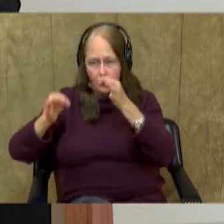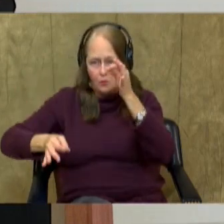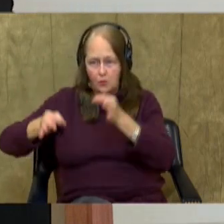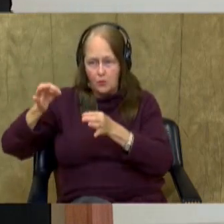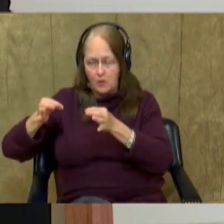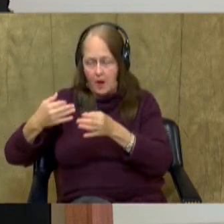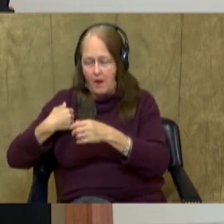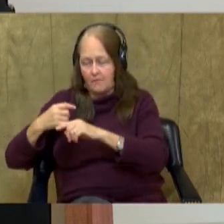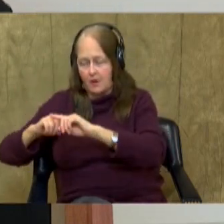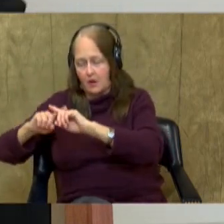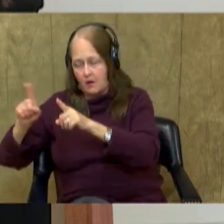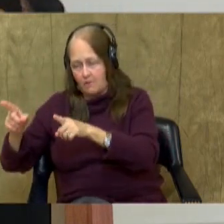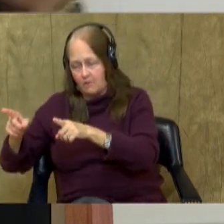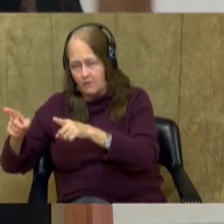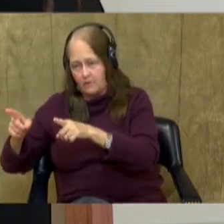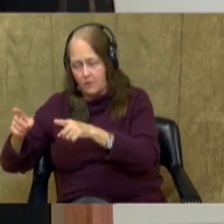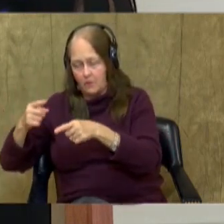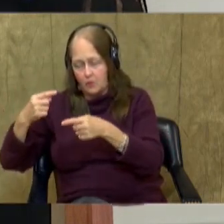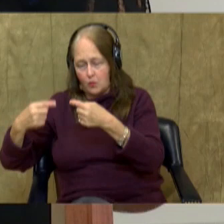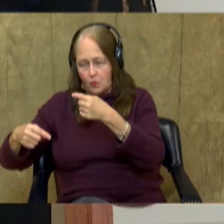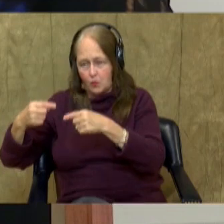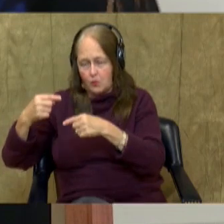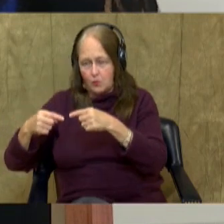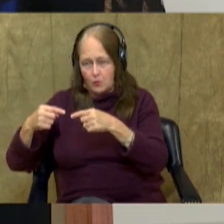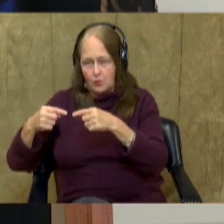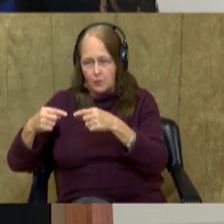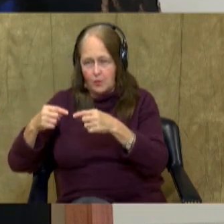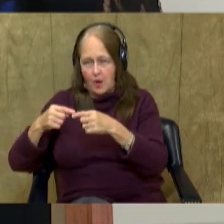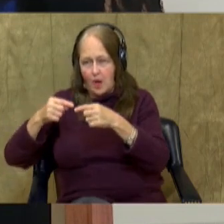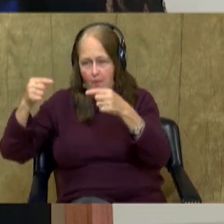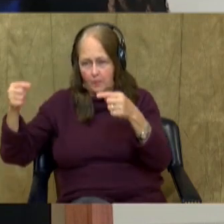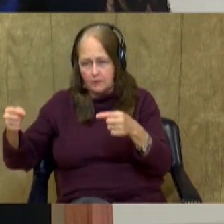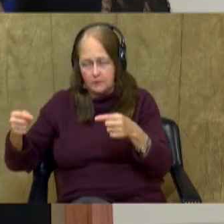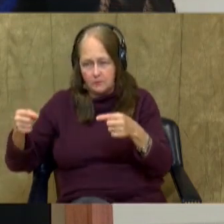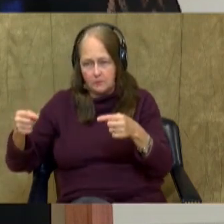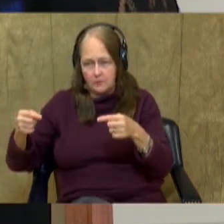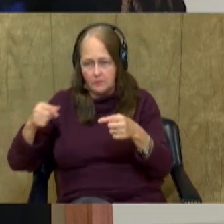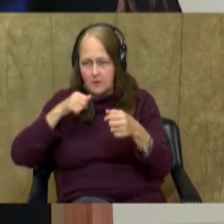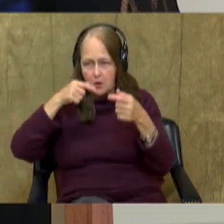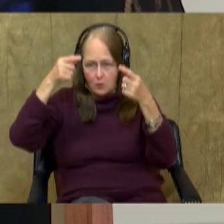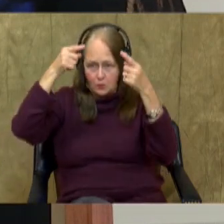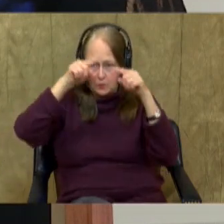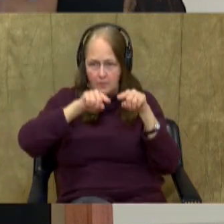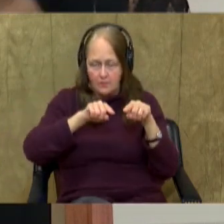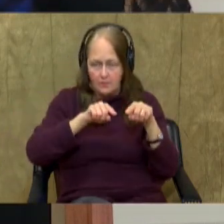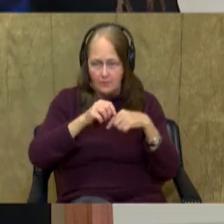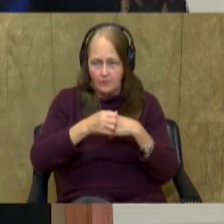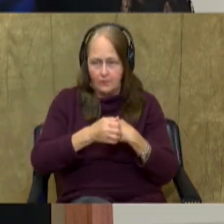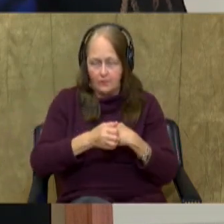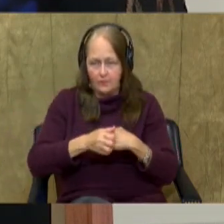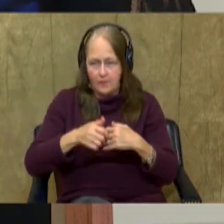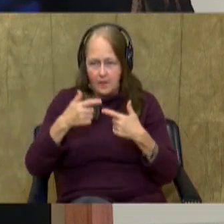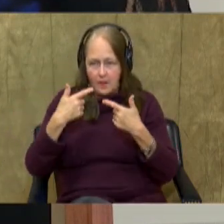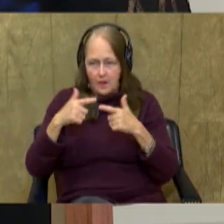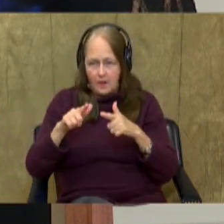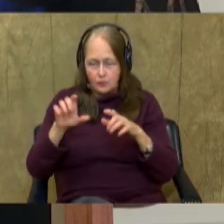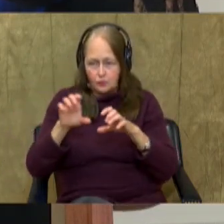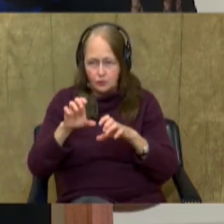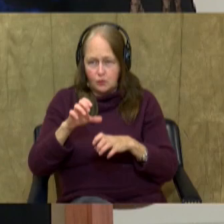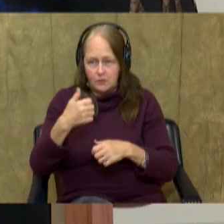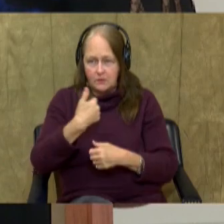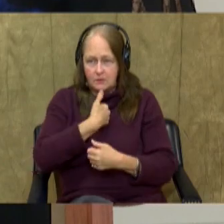give the counterclaim. They're going to say the opposite of what they're saying. So let's take a stab at it. Let's attempt to do this on our